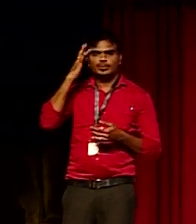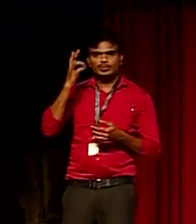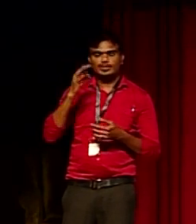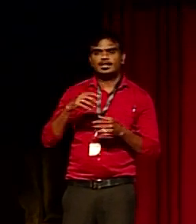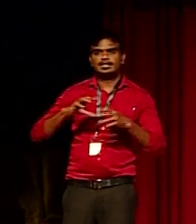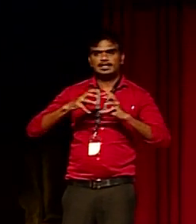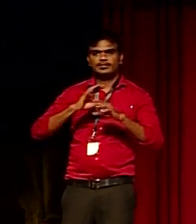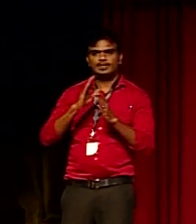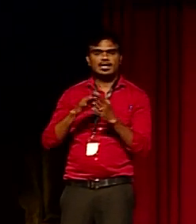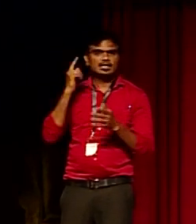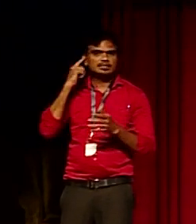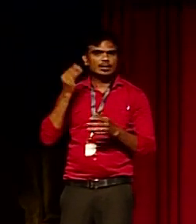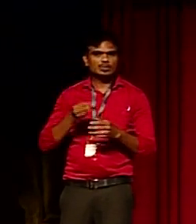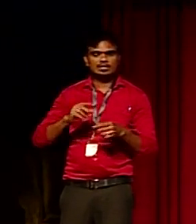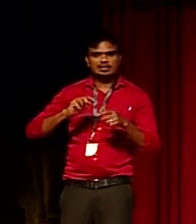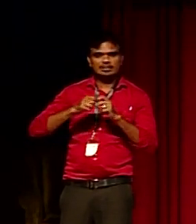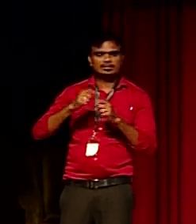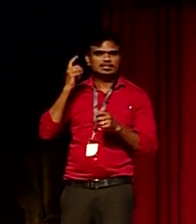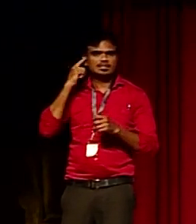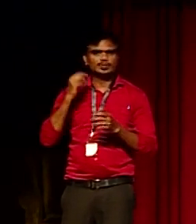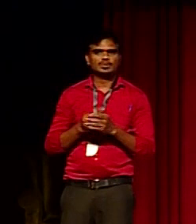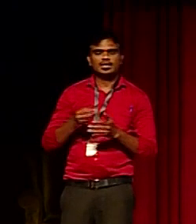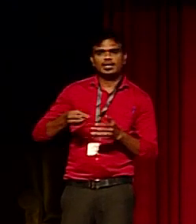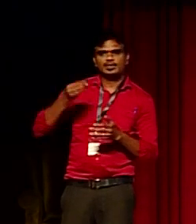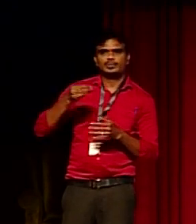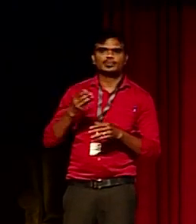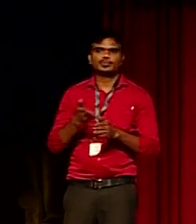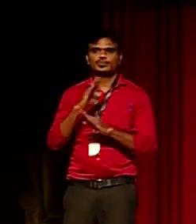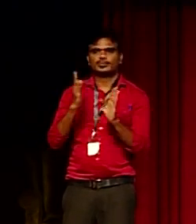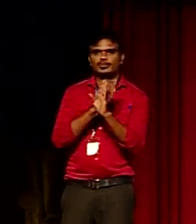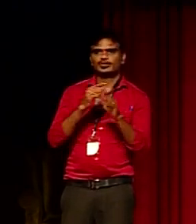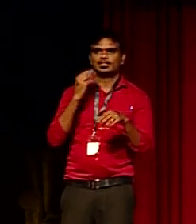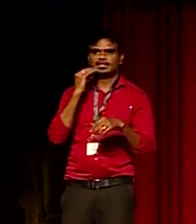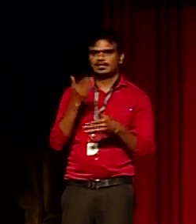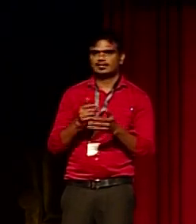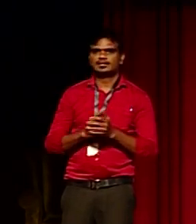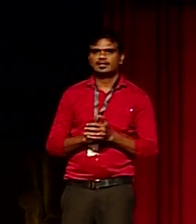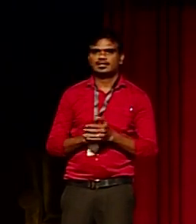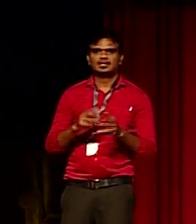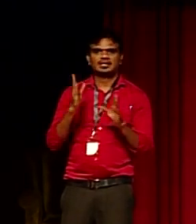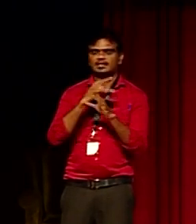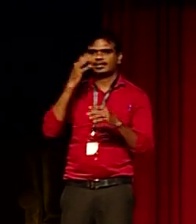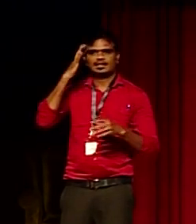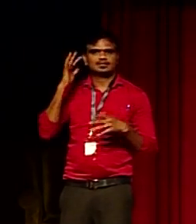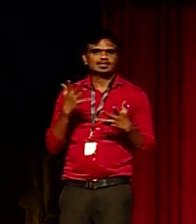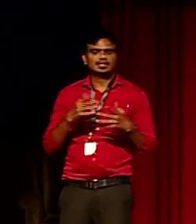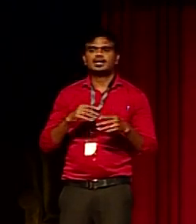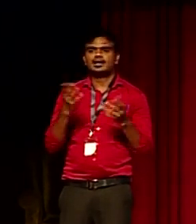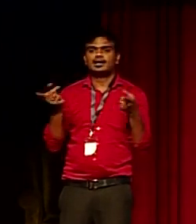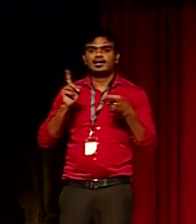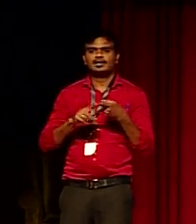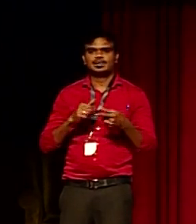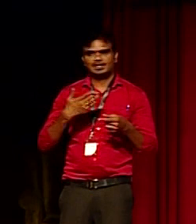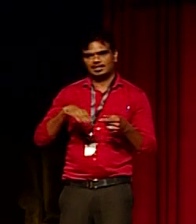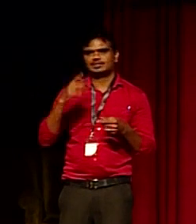device that made a sound, clicking sound, and it announced their arrival before they did, they would not accept it, and which is what happened, they